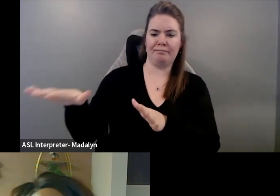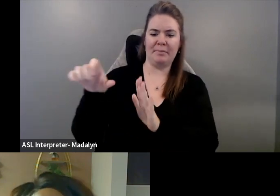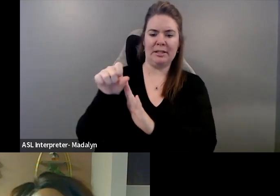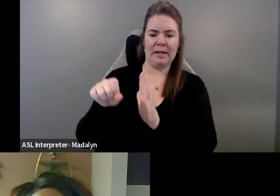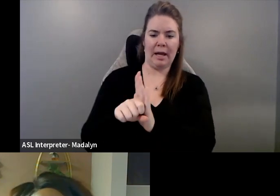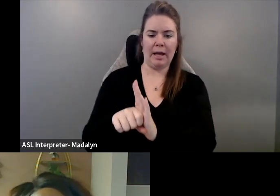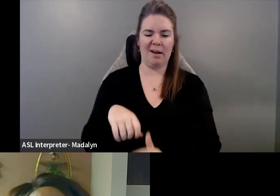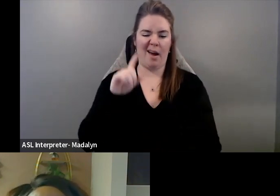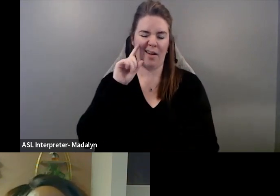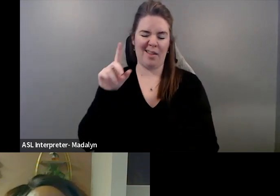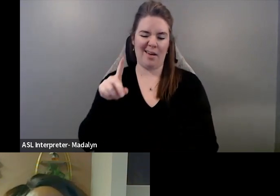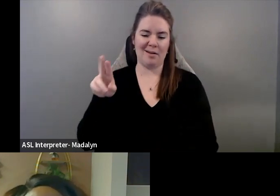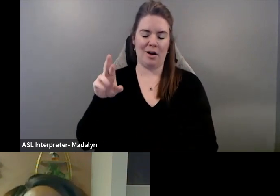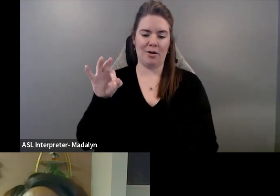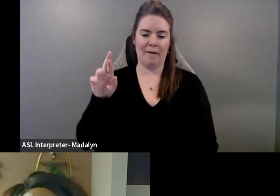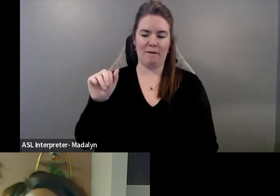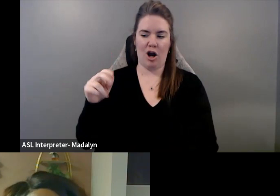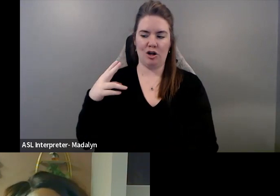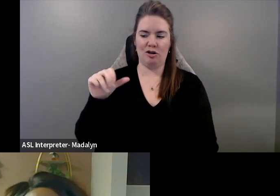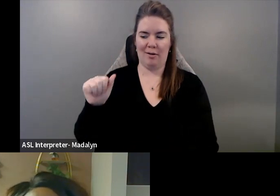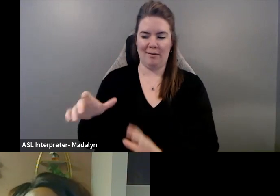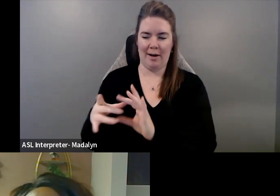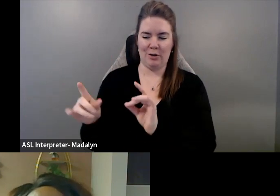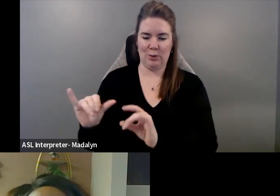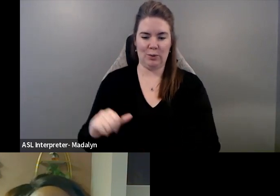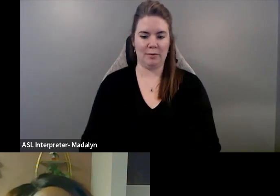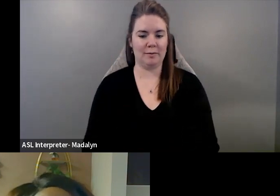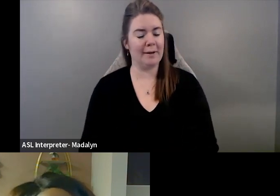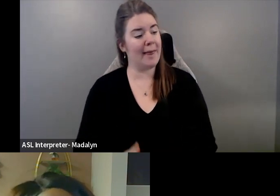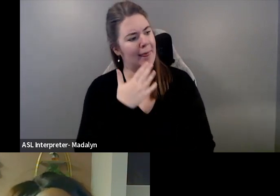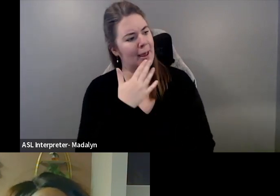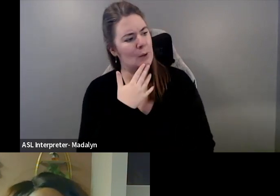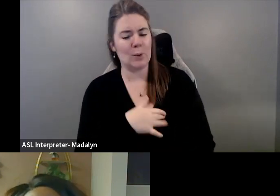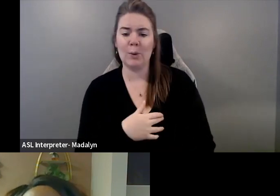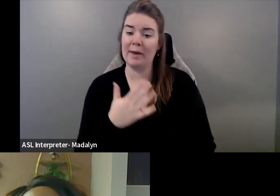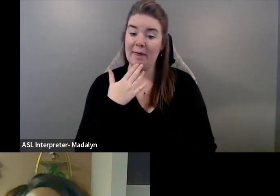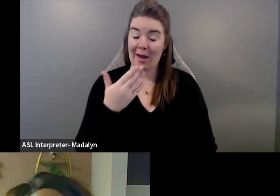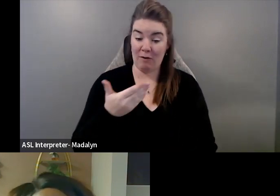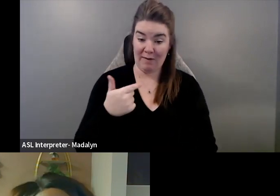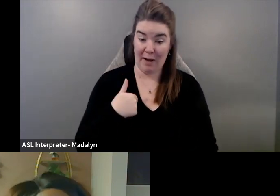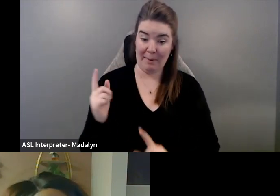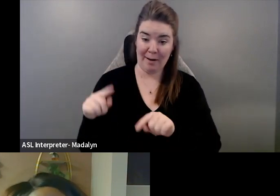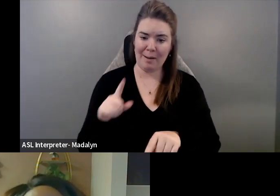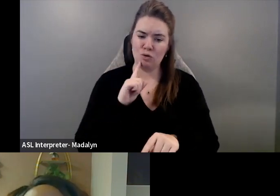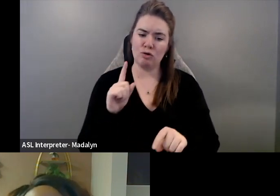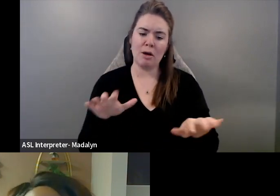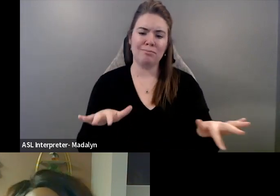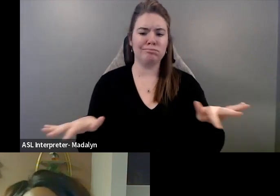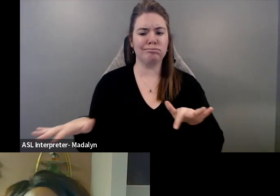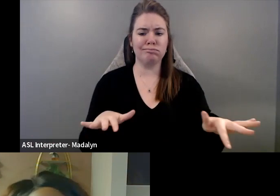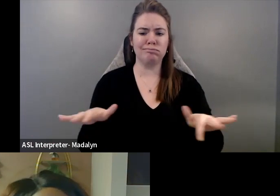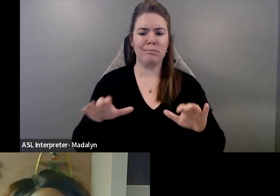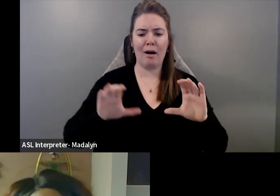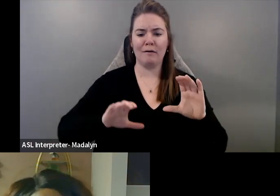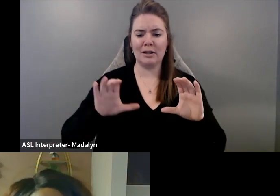as well. Thank you, Tyler, and thank you for inviting me to be a part of this very casual conversation. You know, being